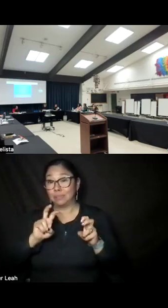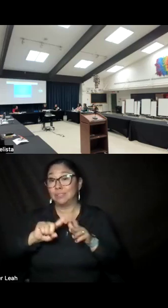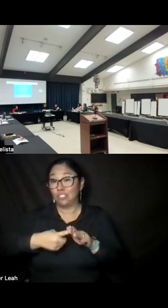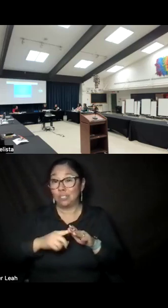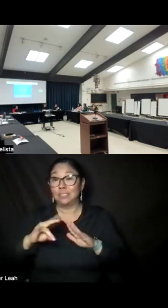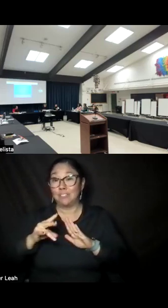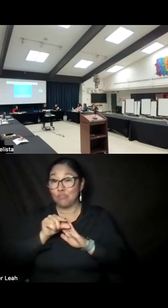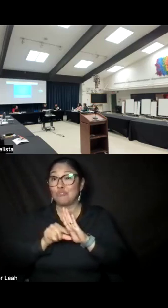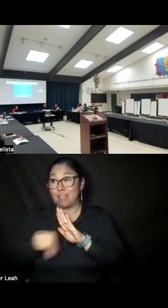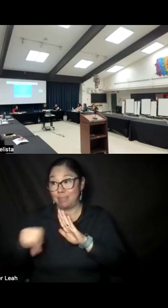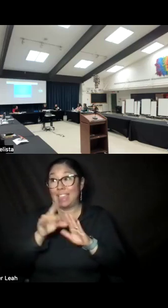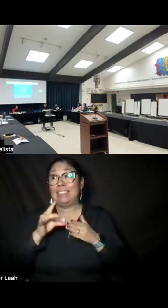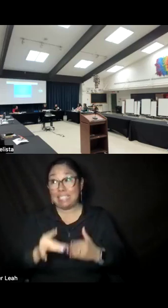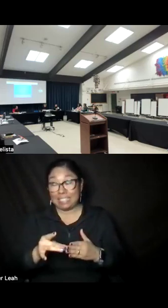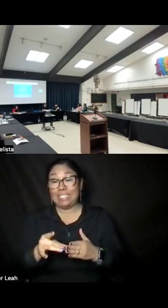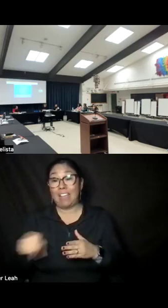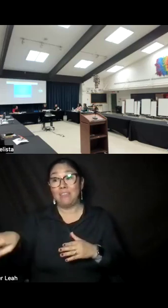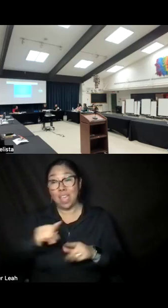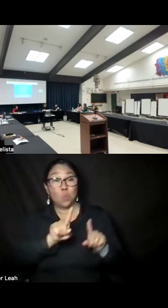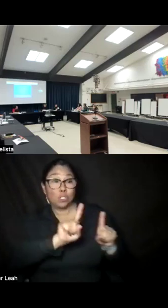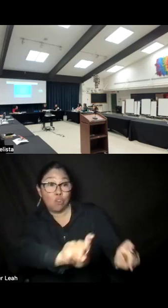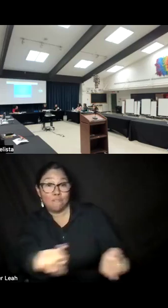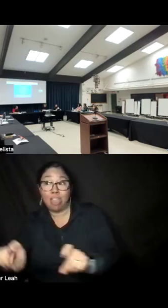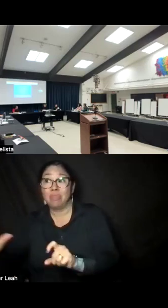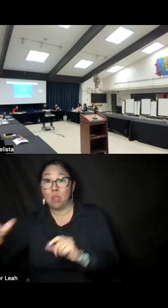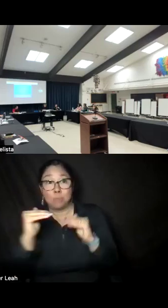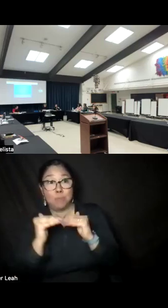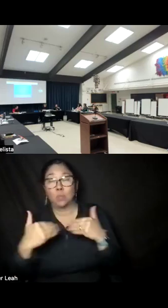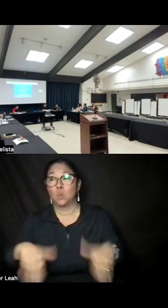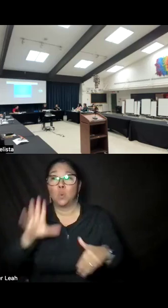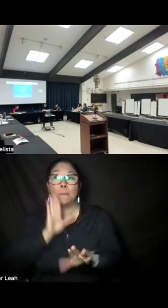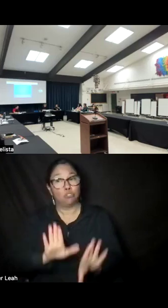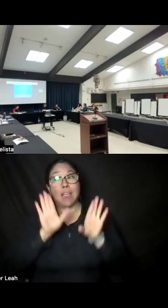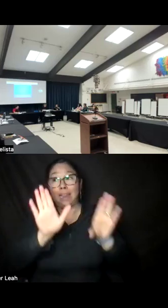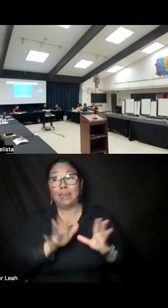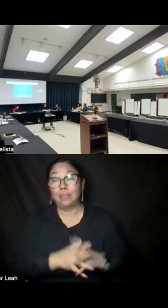and actually serving their peers. So that would be a great